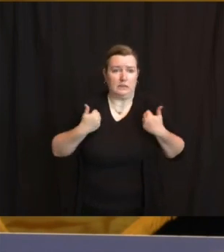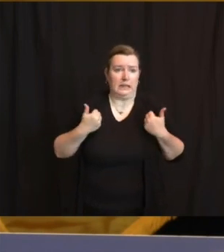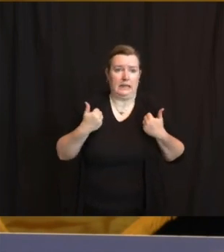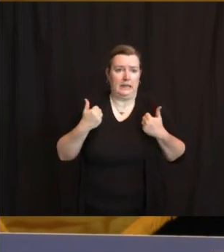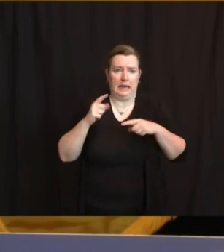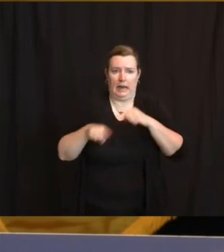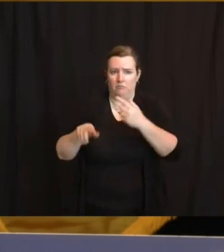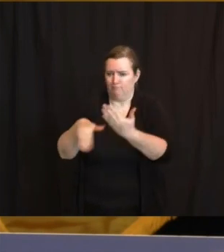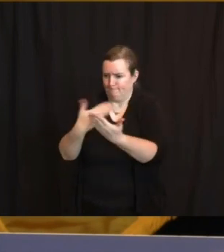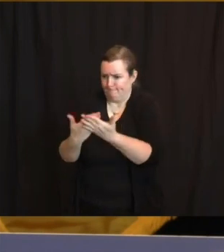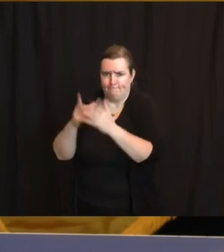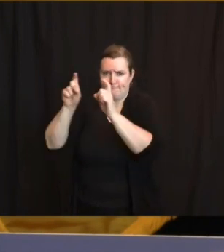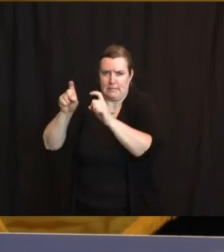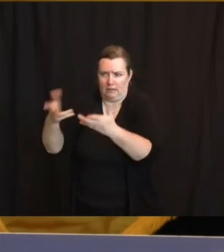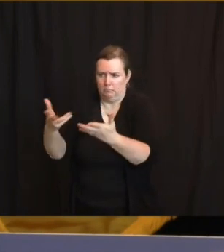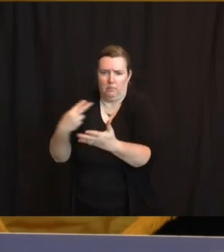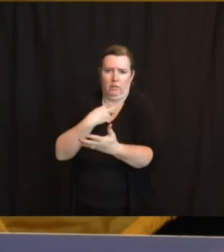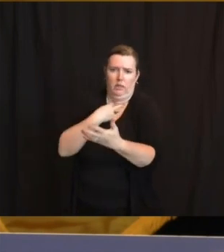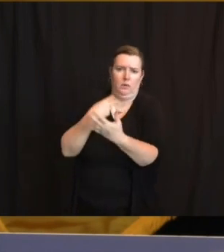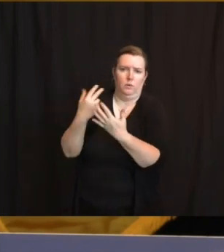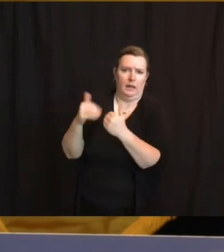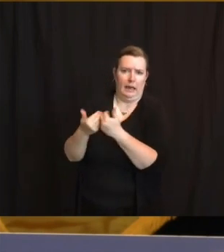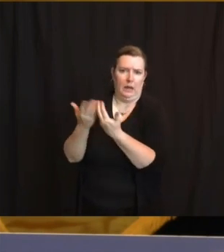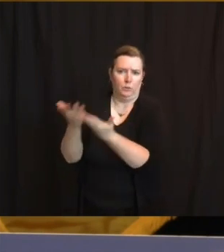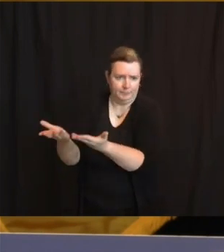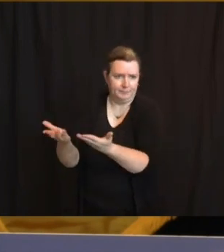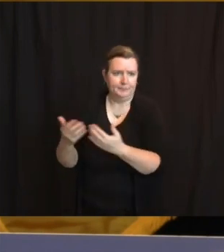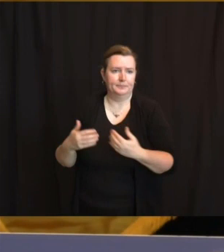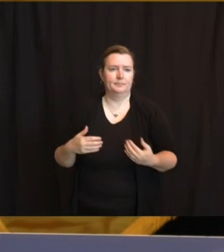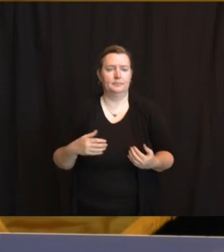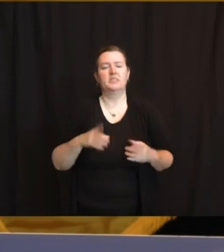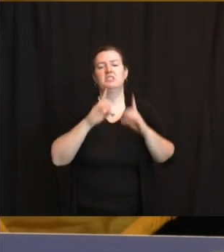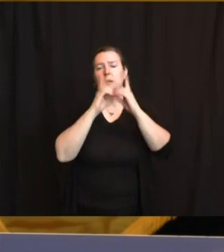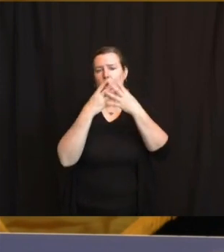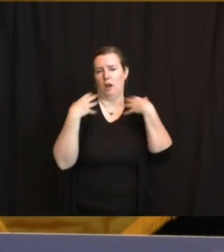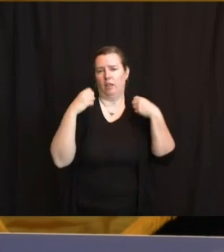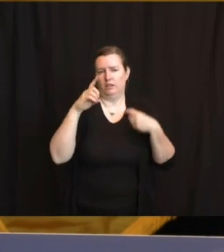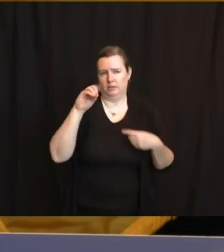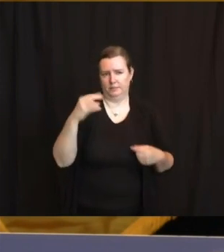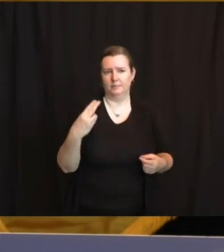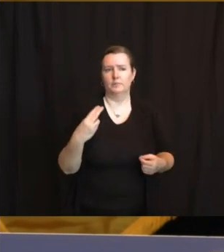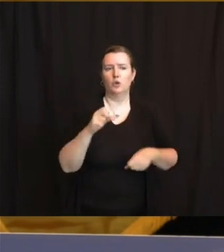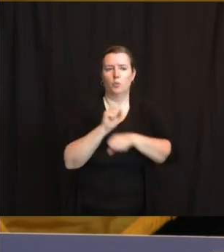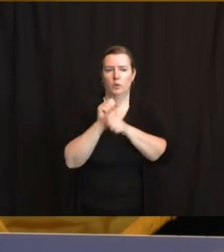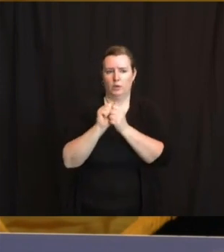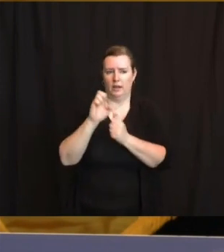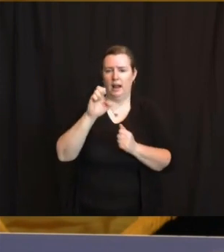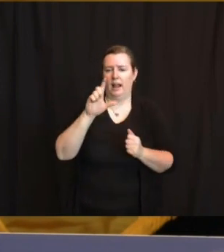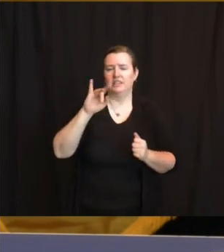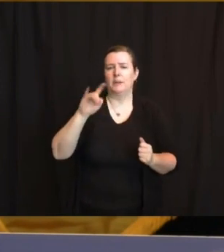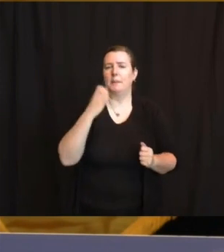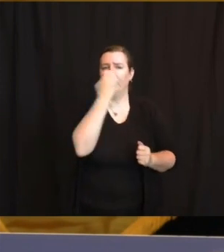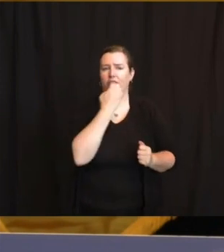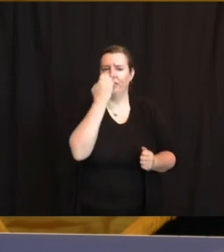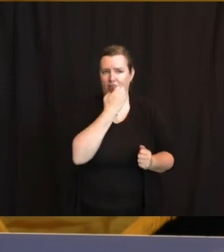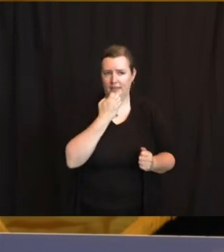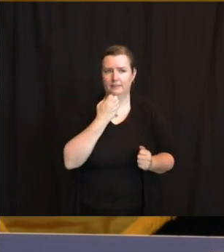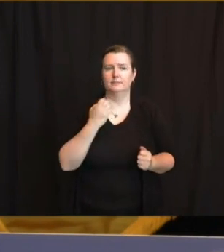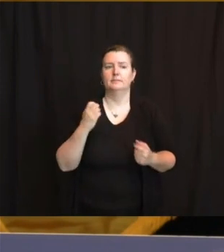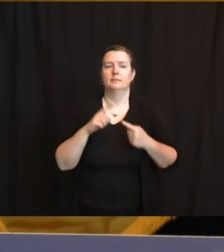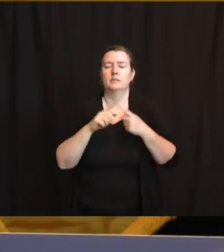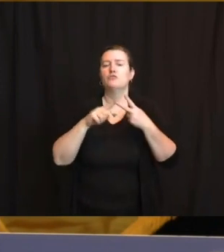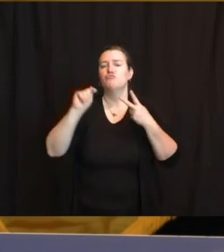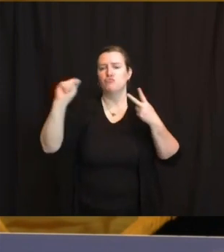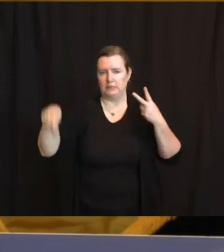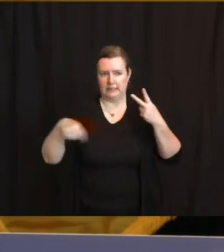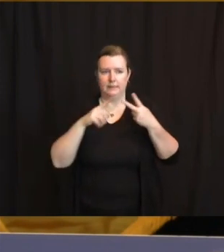centers. The Department of Health plans to work with Elizabeth, Trenton, Camden, Patterson, Atlantic City,